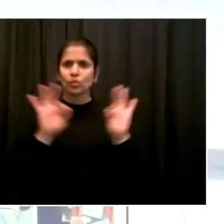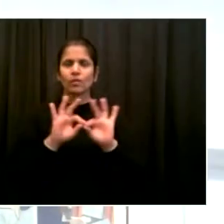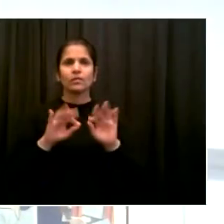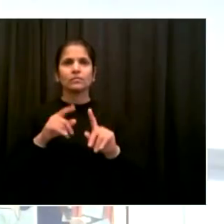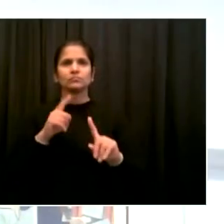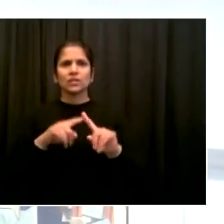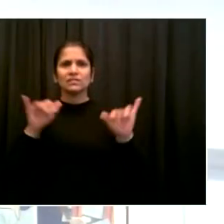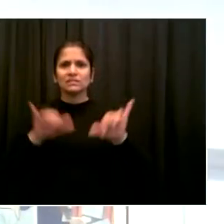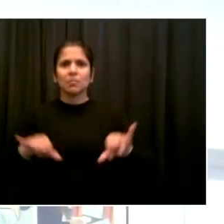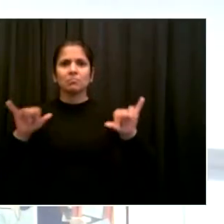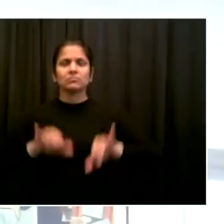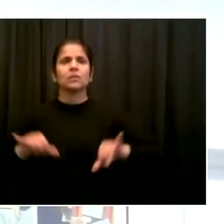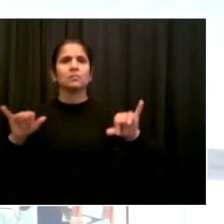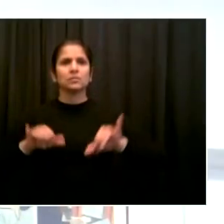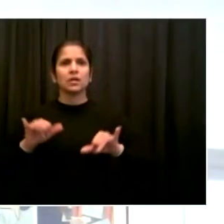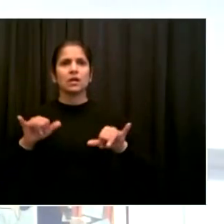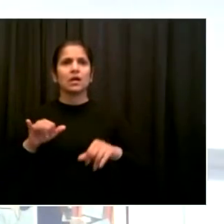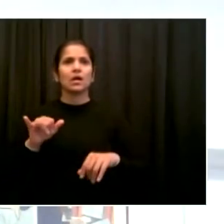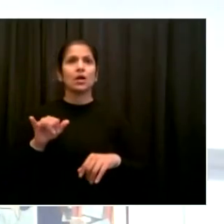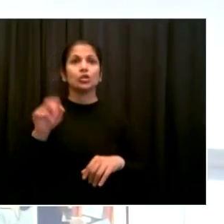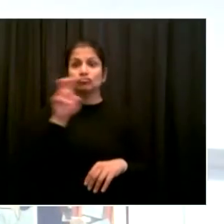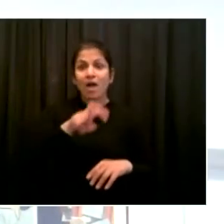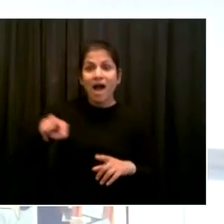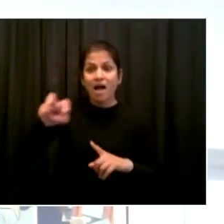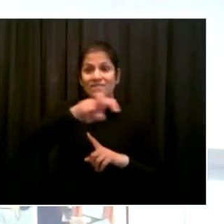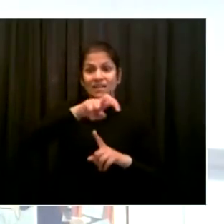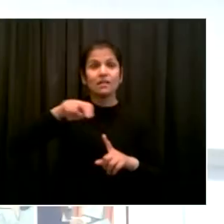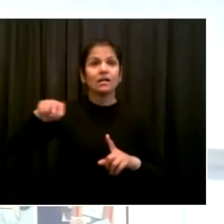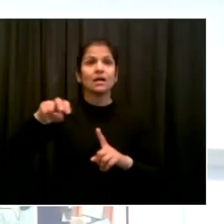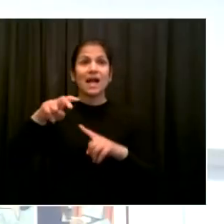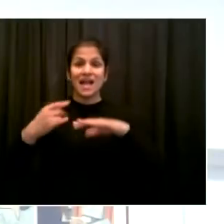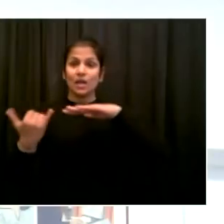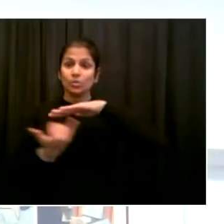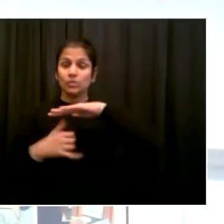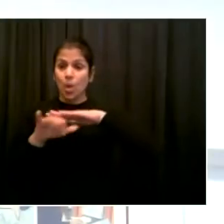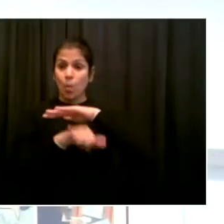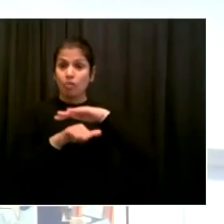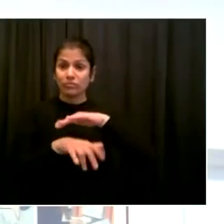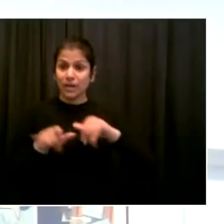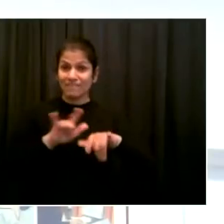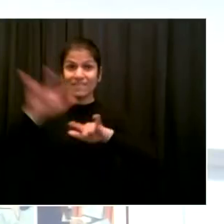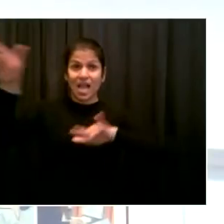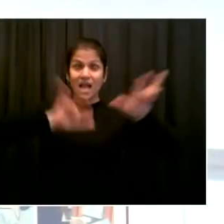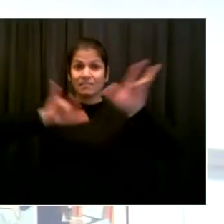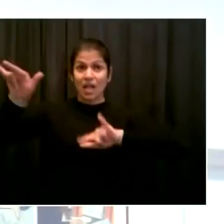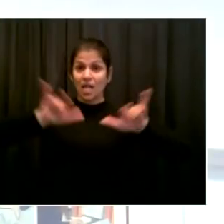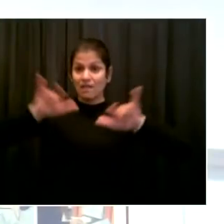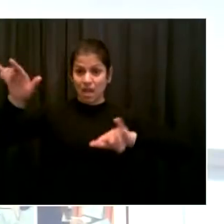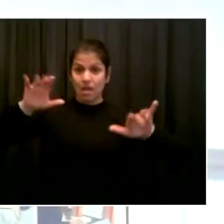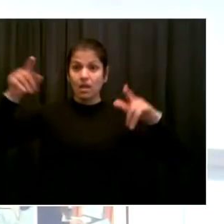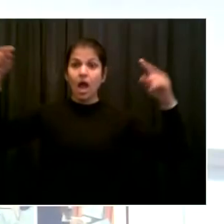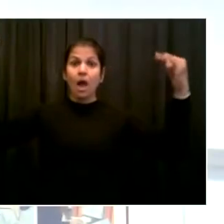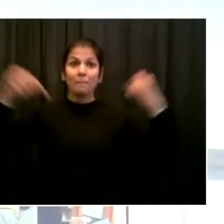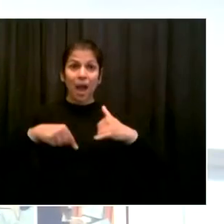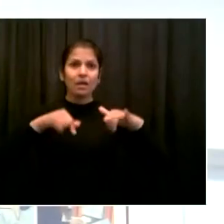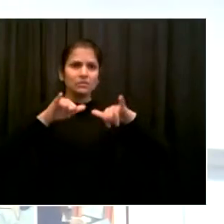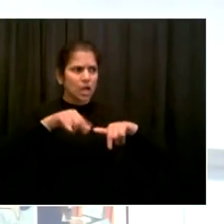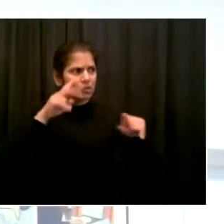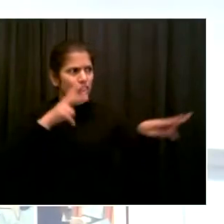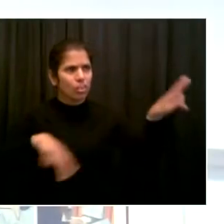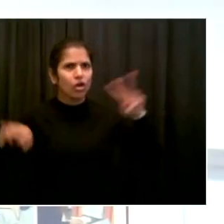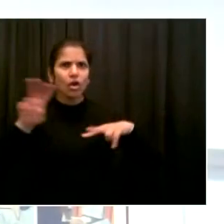travel quarantine, we just have to look around the world and around the country to see that cases,